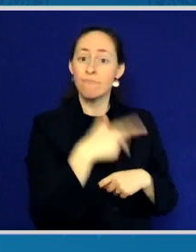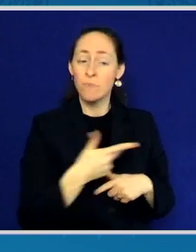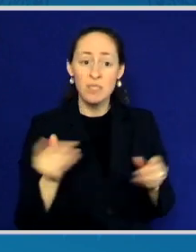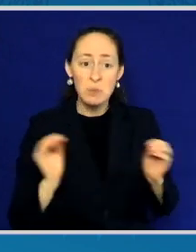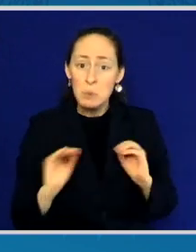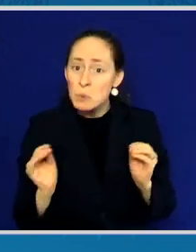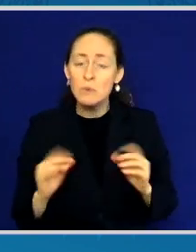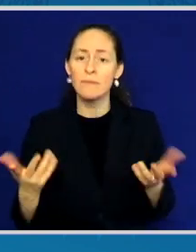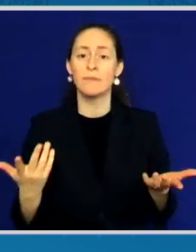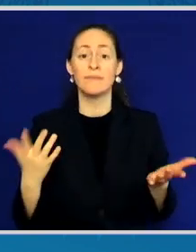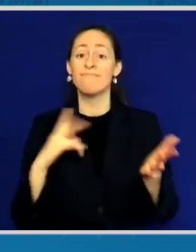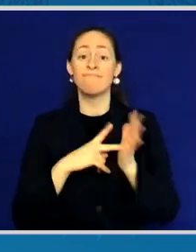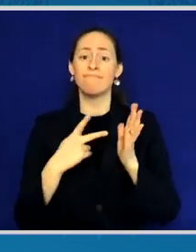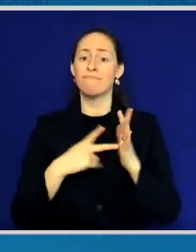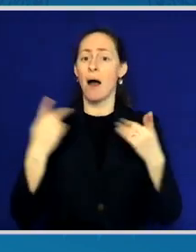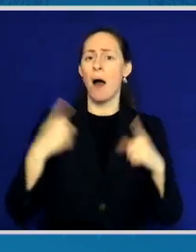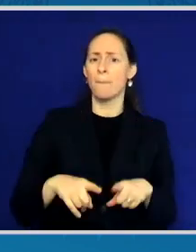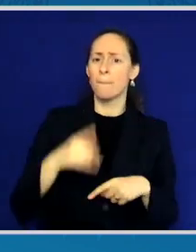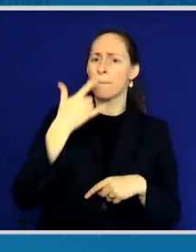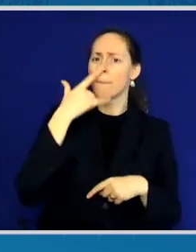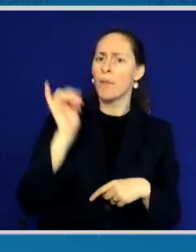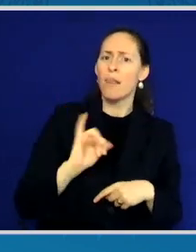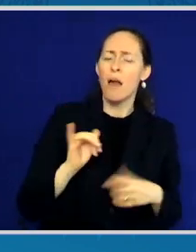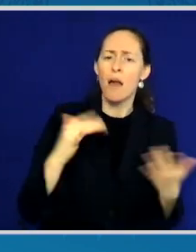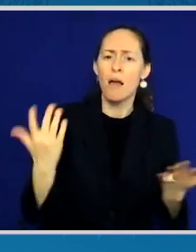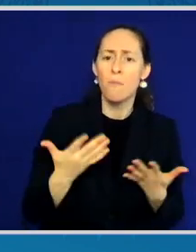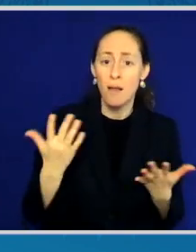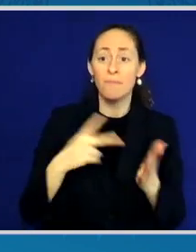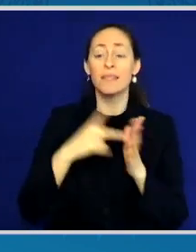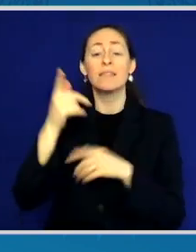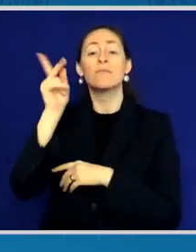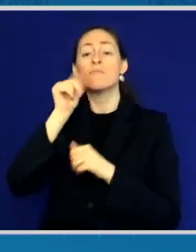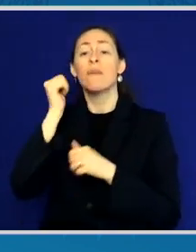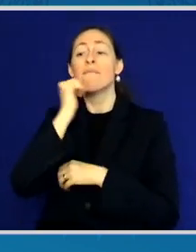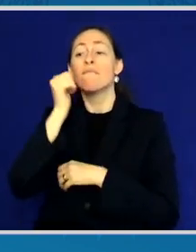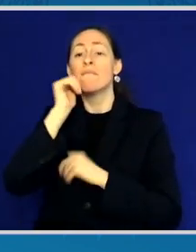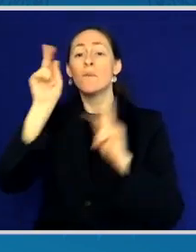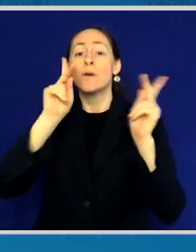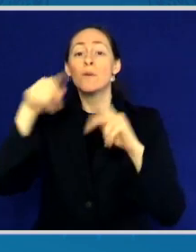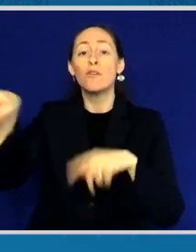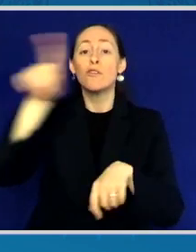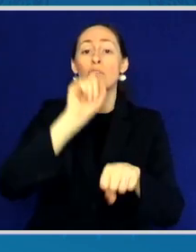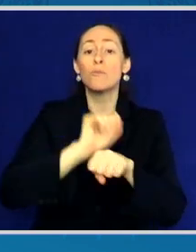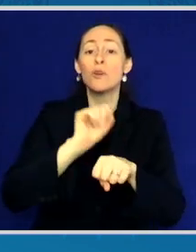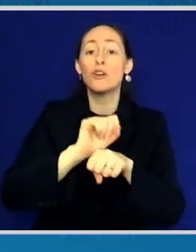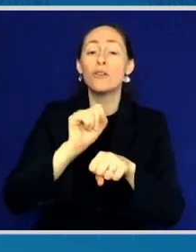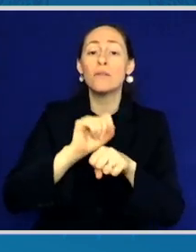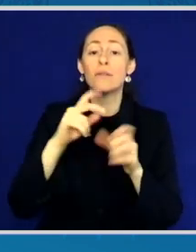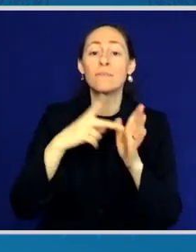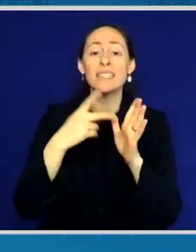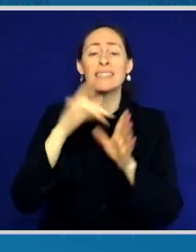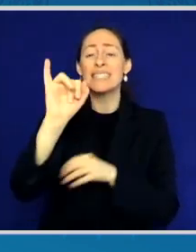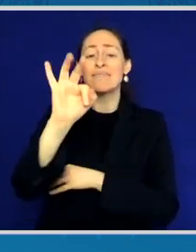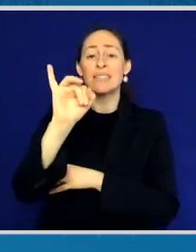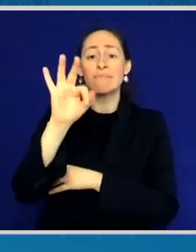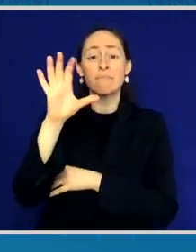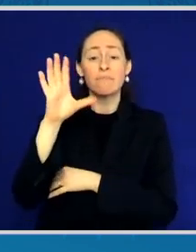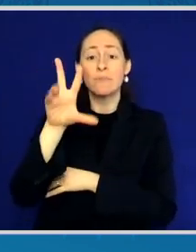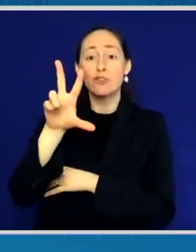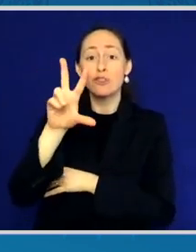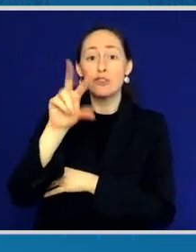then that means that working person, if they're just 30 seconds late to catch that